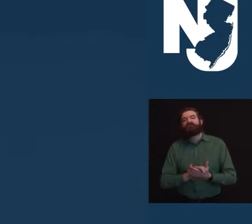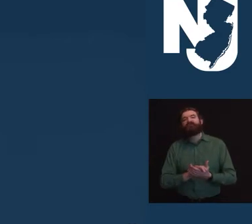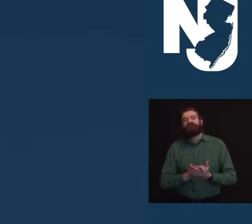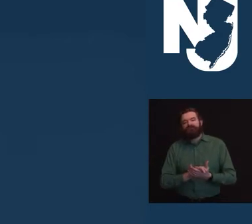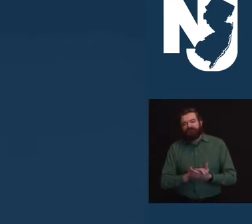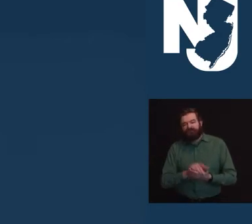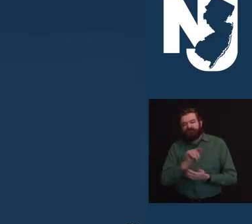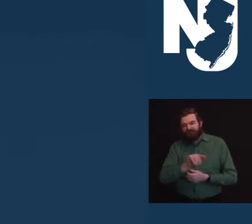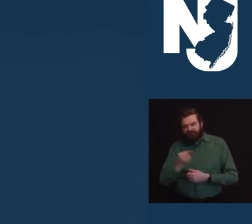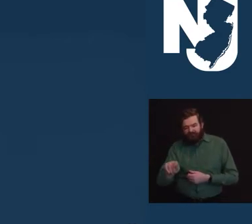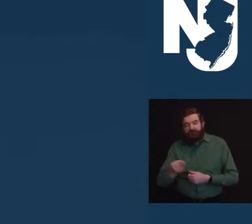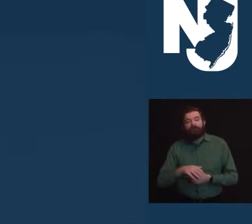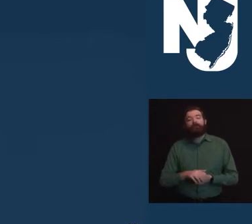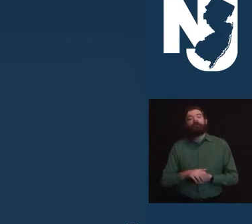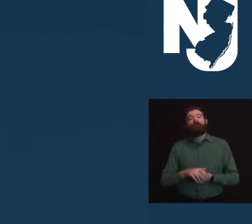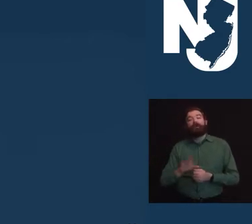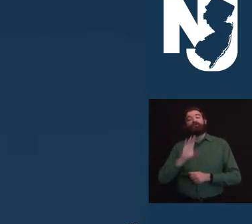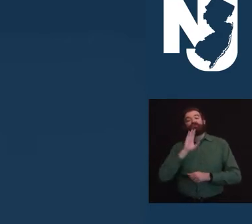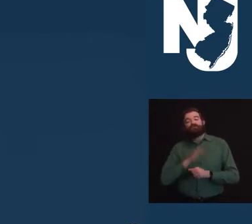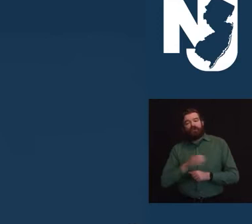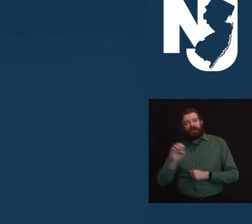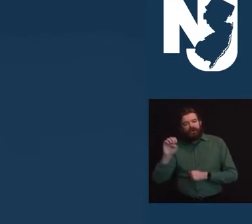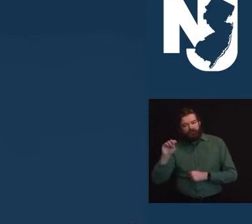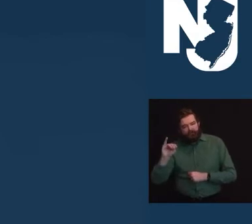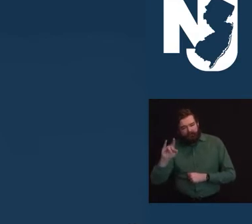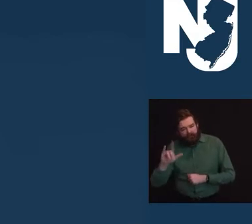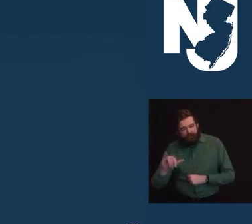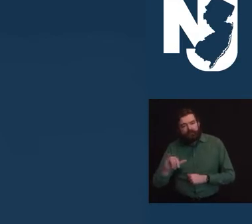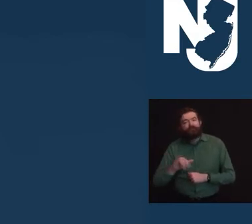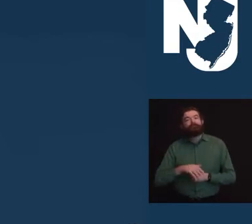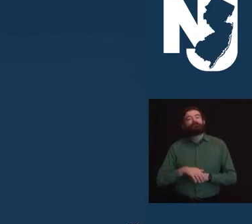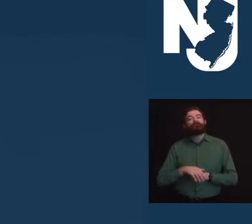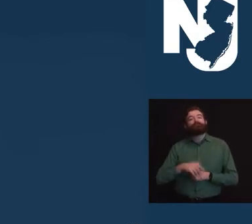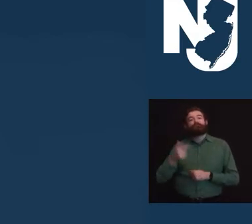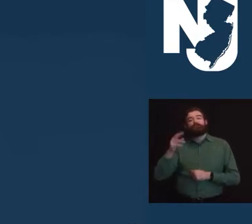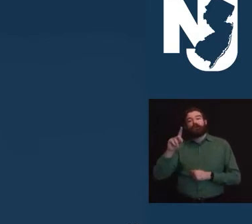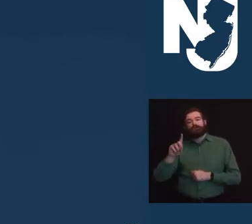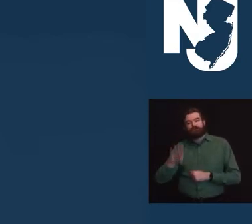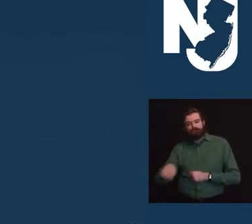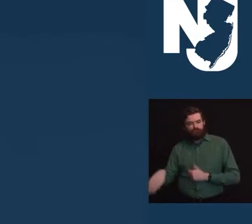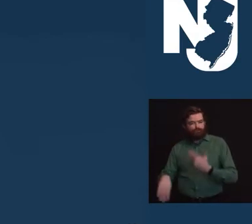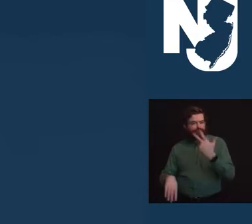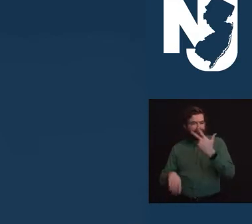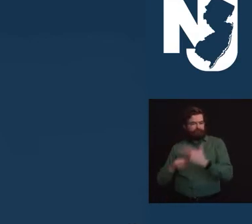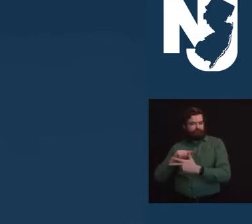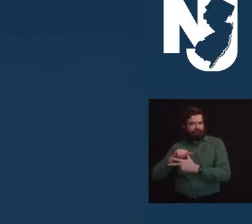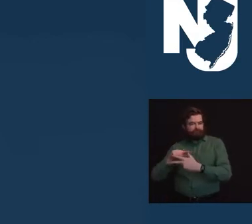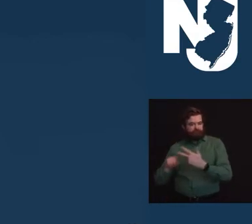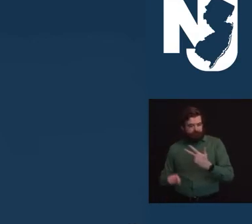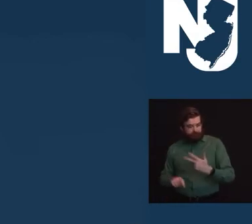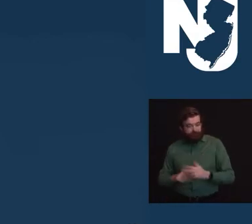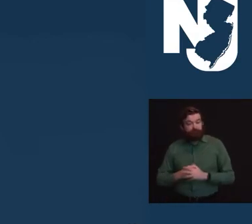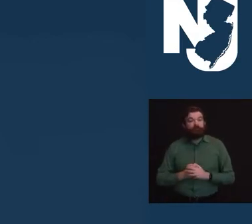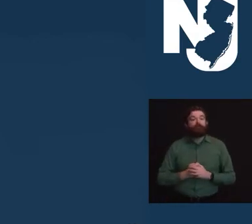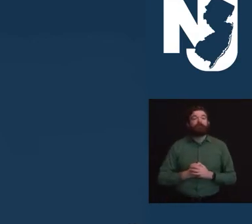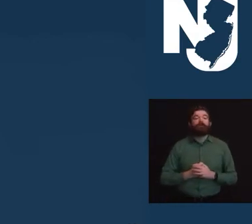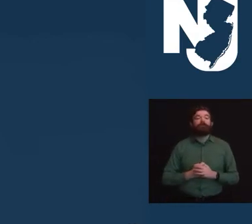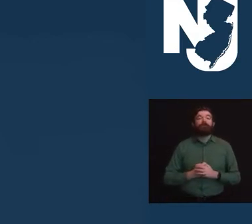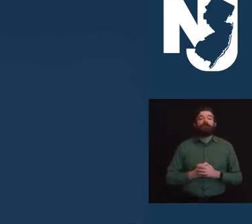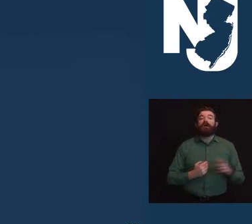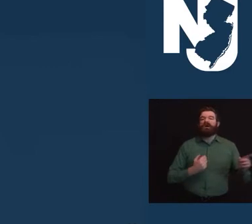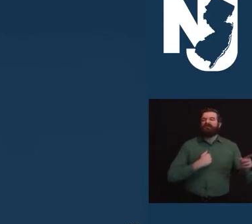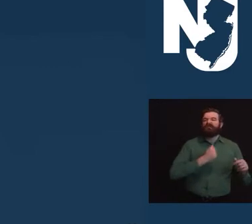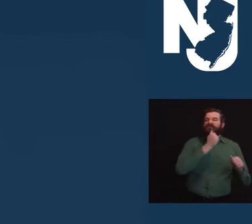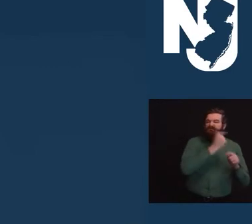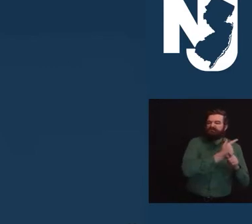daughter, Emily, and her grandchildren, Annabella, Liana, and Vincenzo. She also leaves her siblings, Louise and Frank,